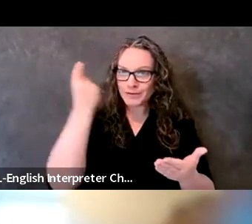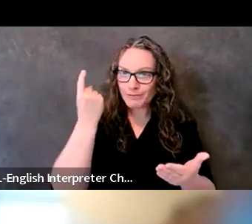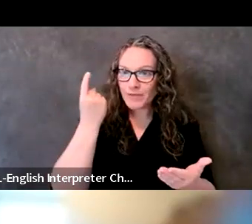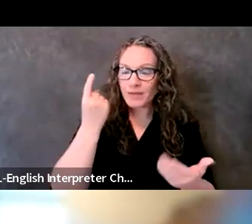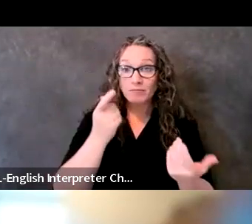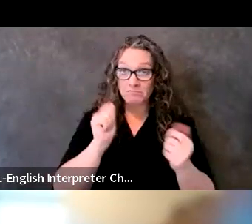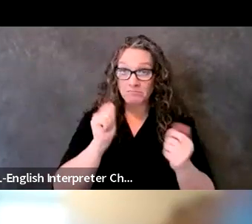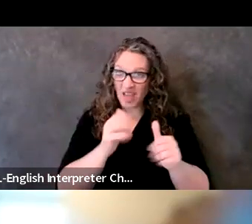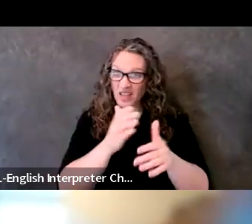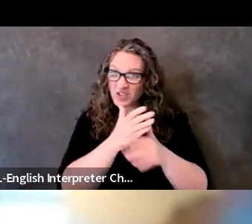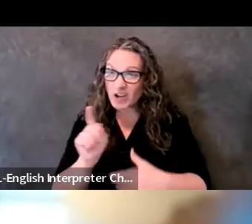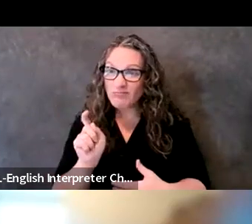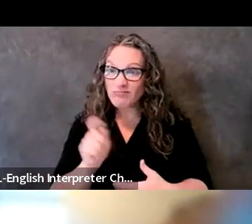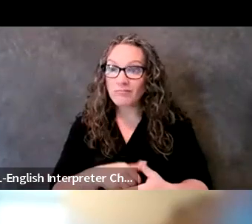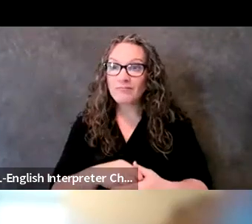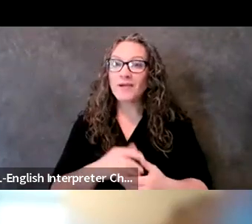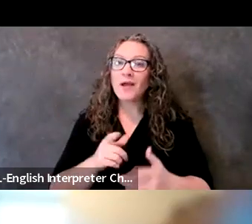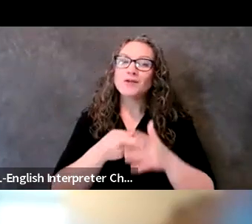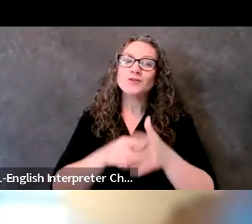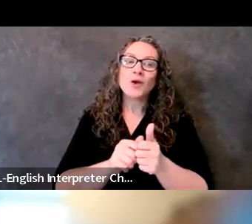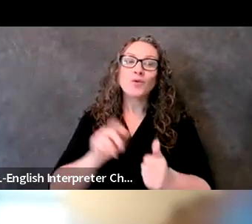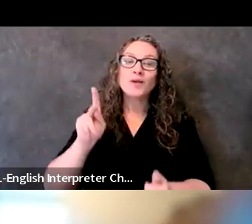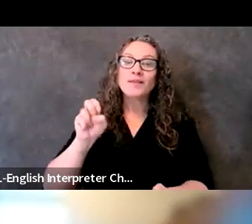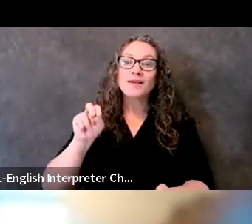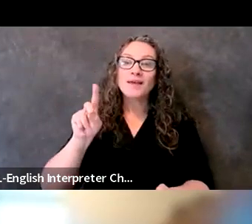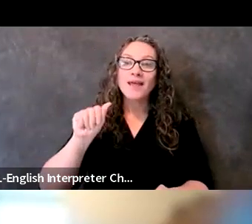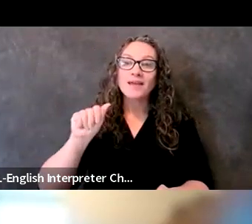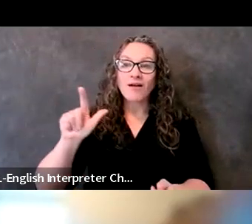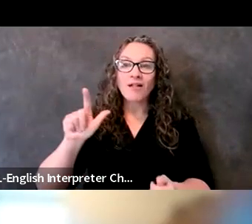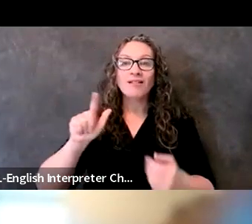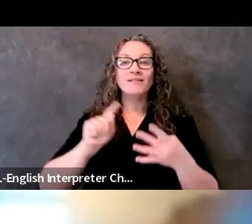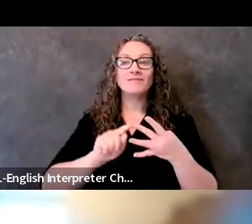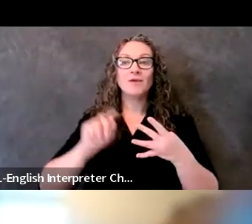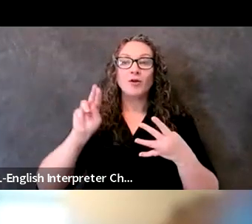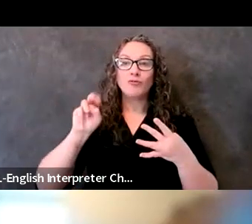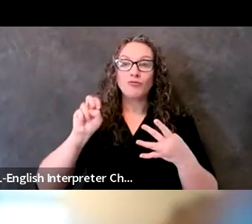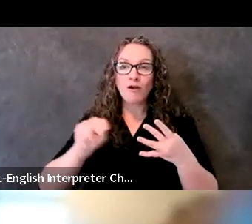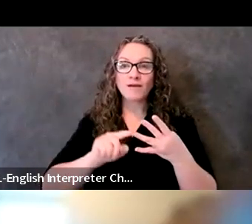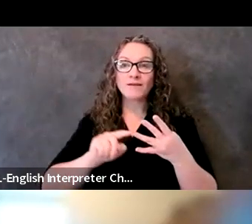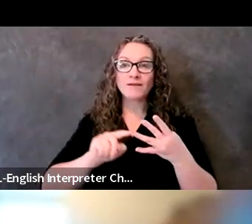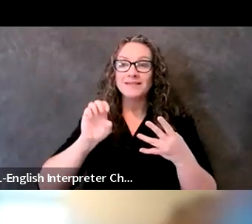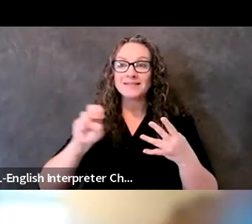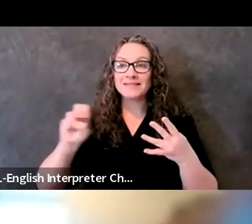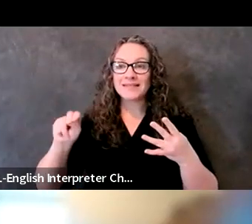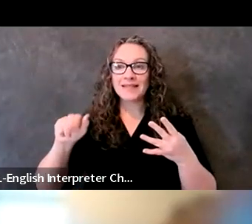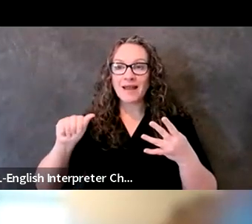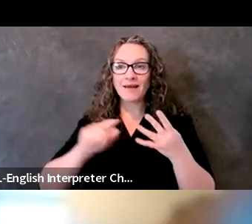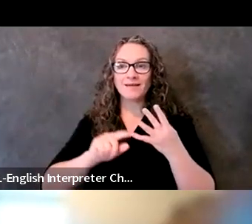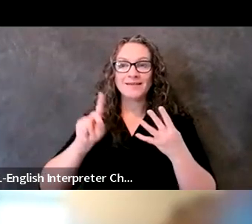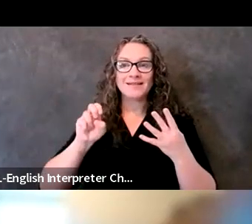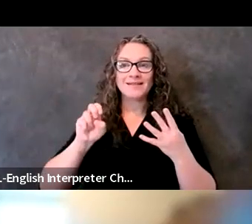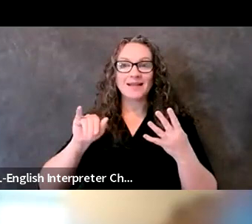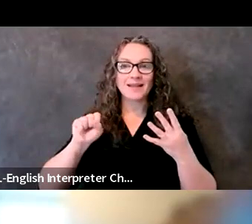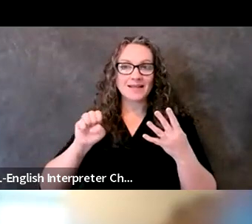And so with that, I'm going to start with you, Kendall, then I'll go to Ron, Sina, and then Denise. Yeah, so without